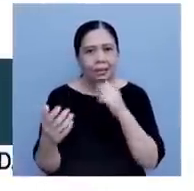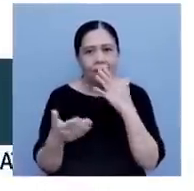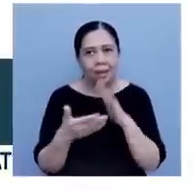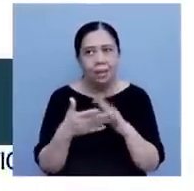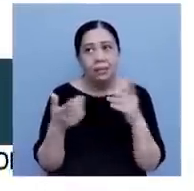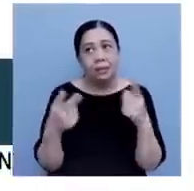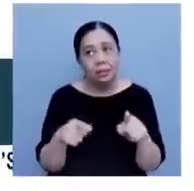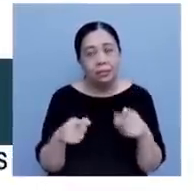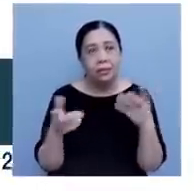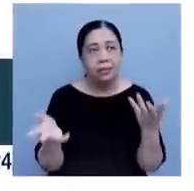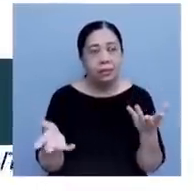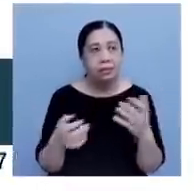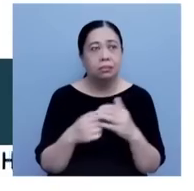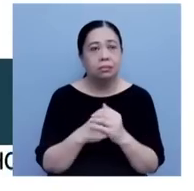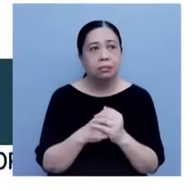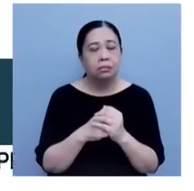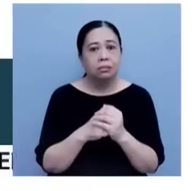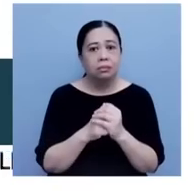It just so happens that